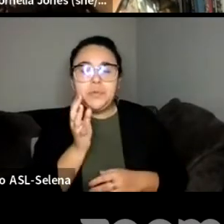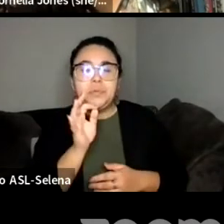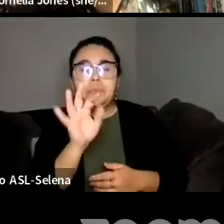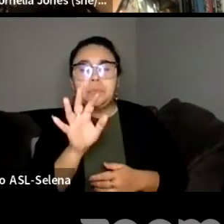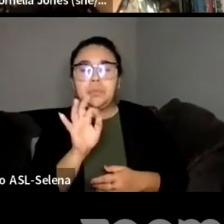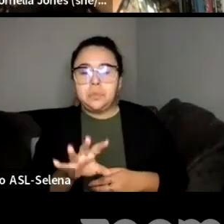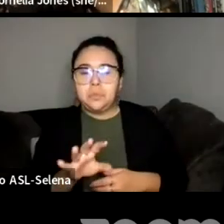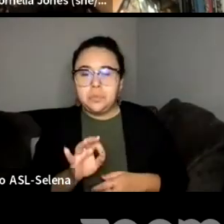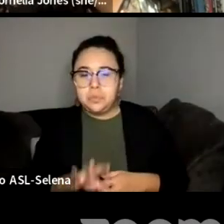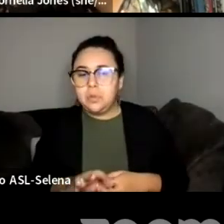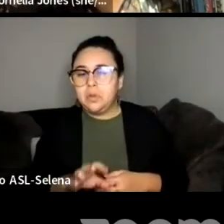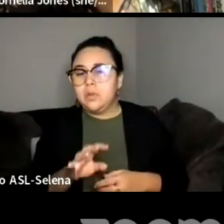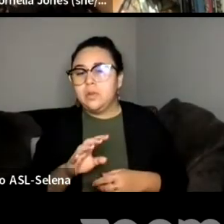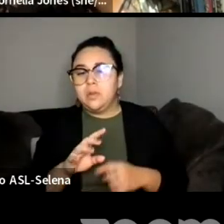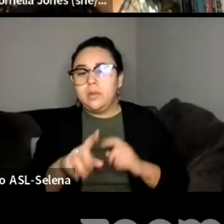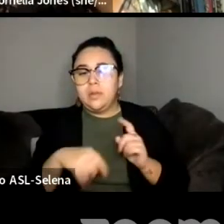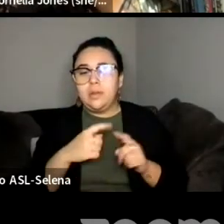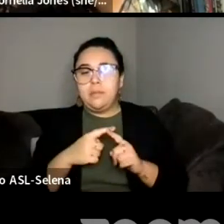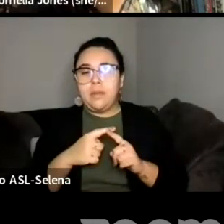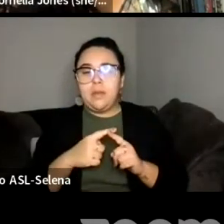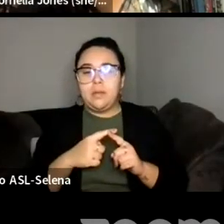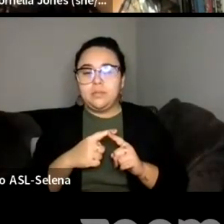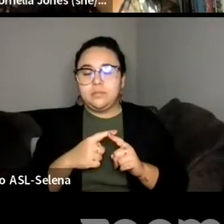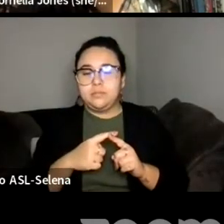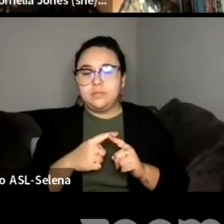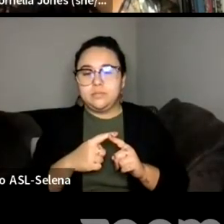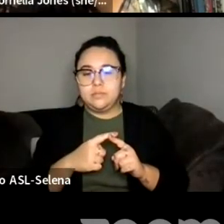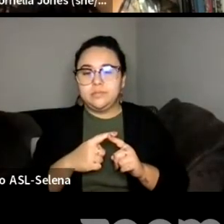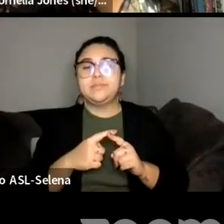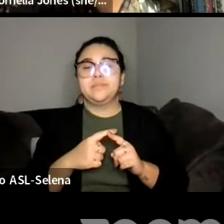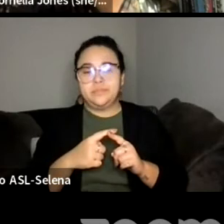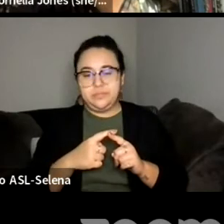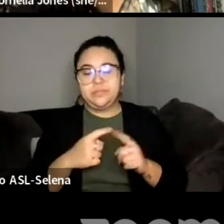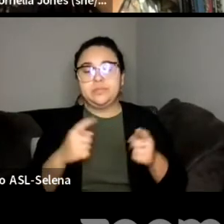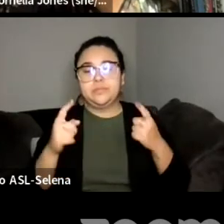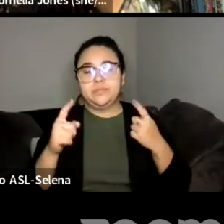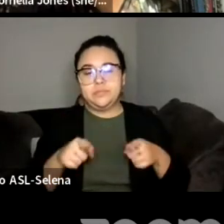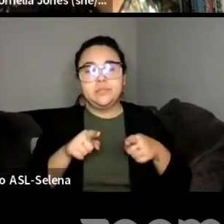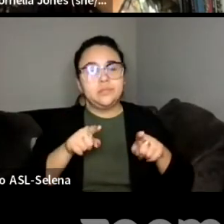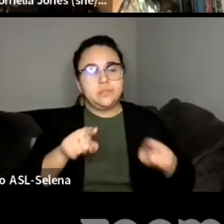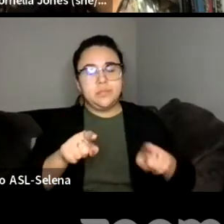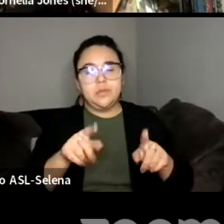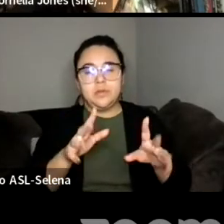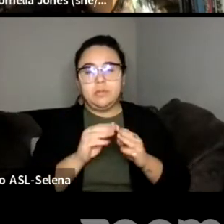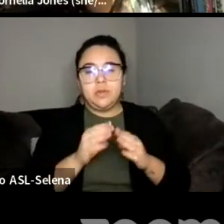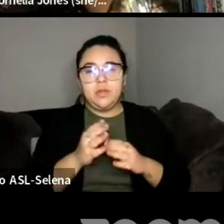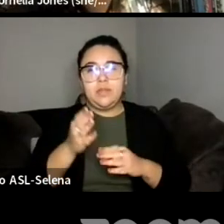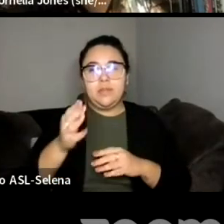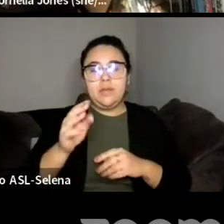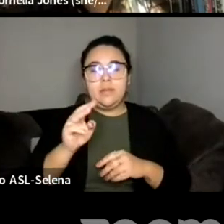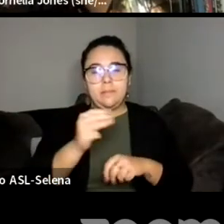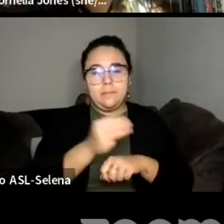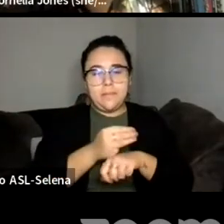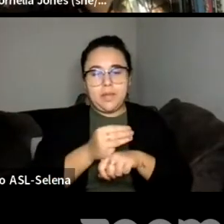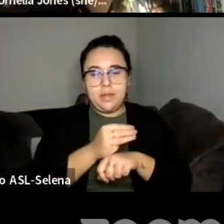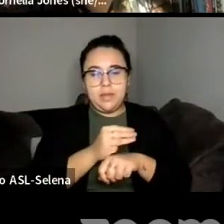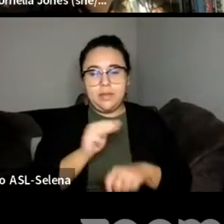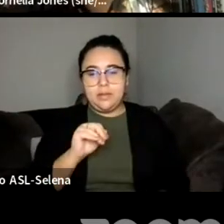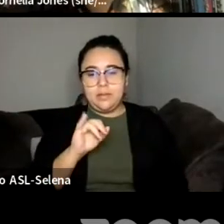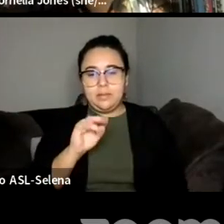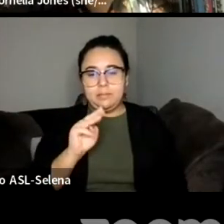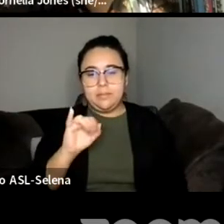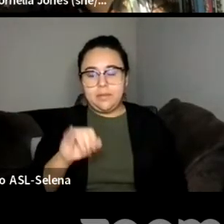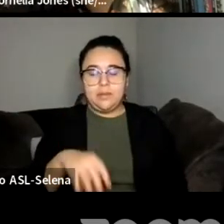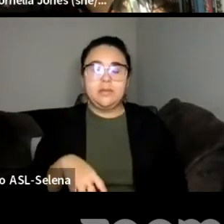That's a little bit of what happened during the convening in Miami. And then I was